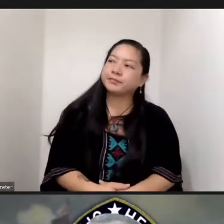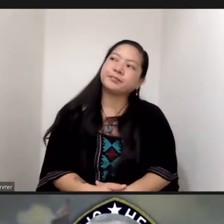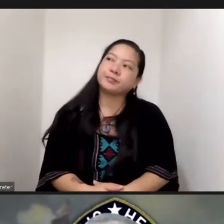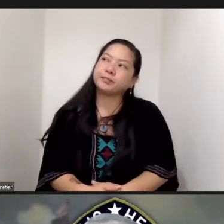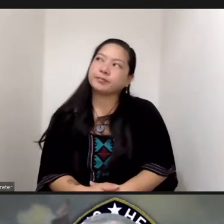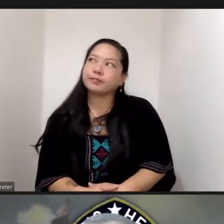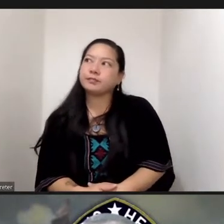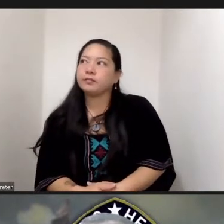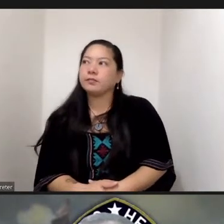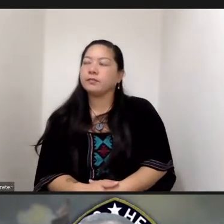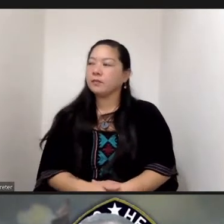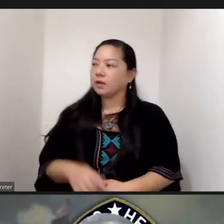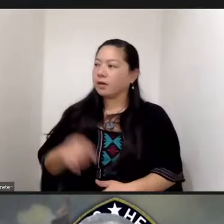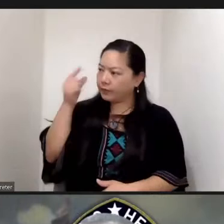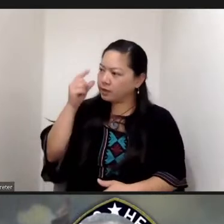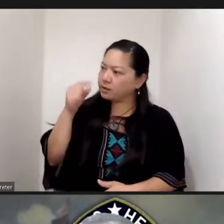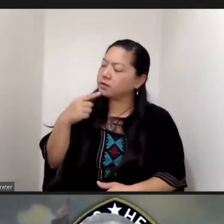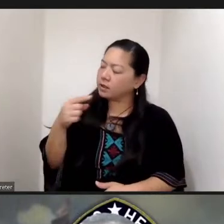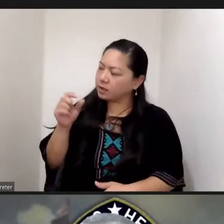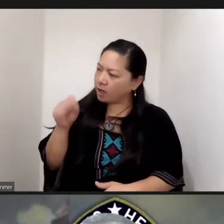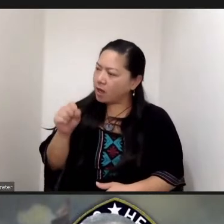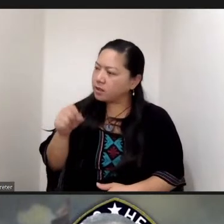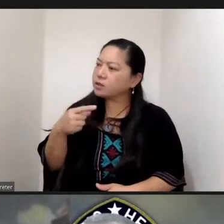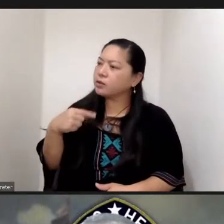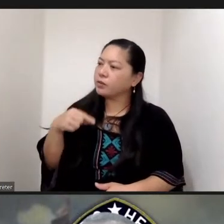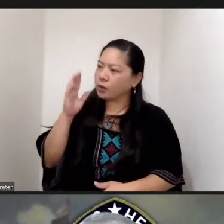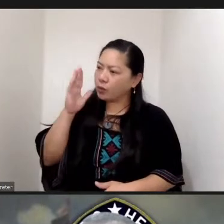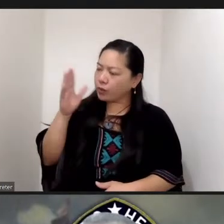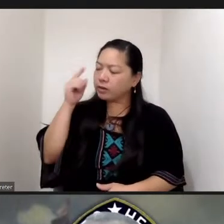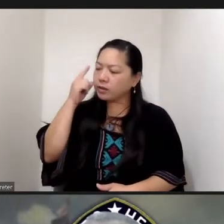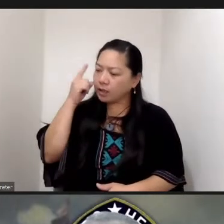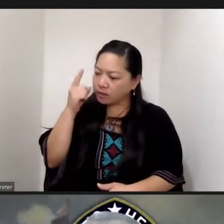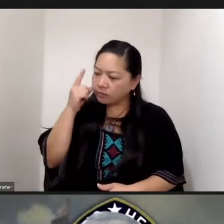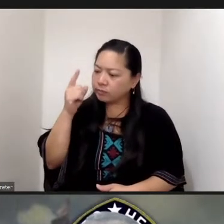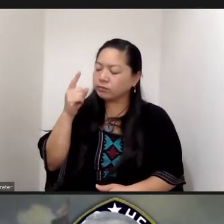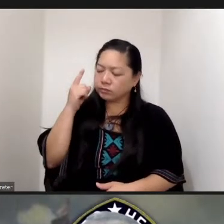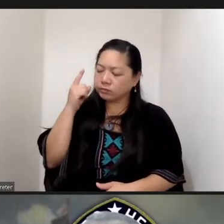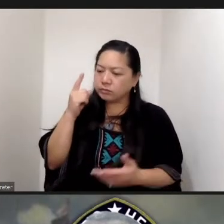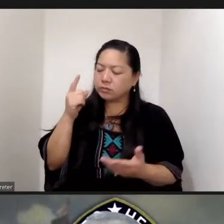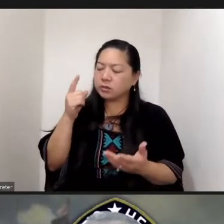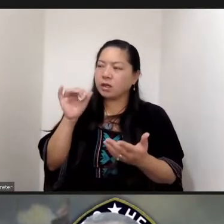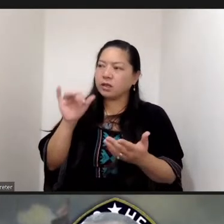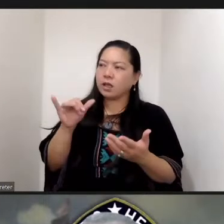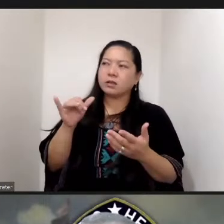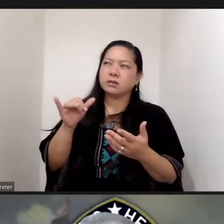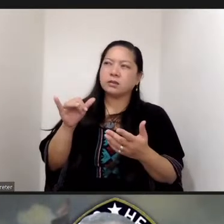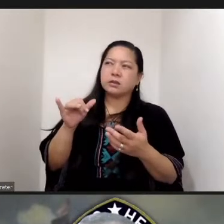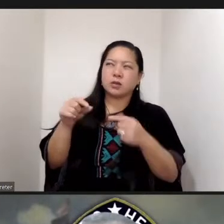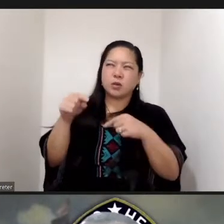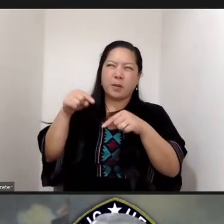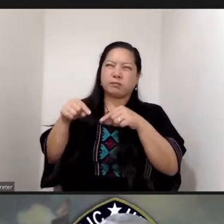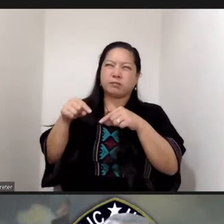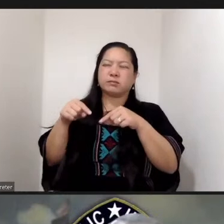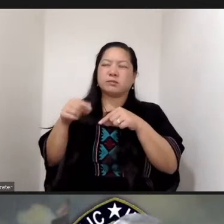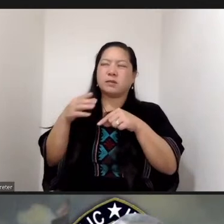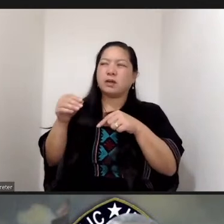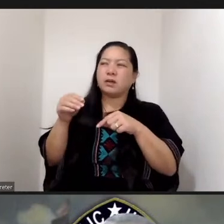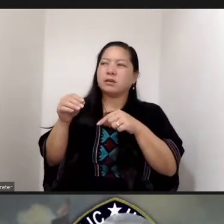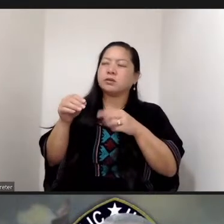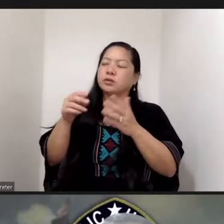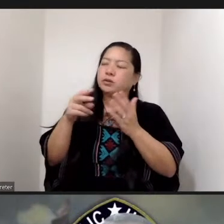that. And if you go back also, Maureen, and you look at,